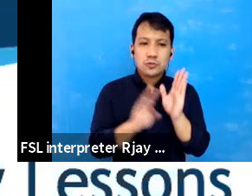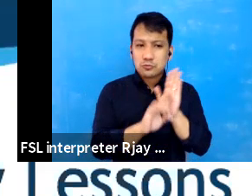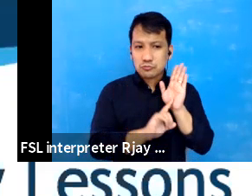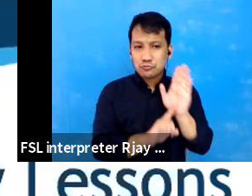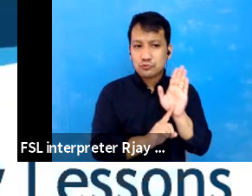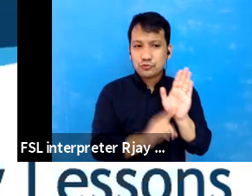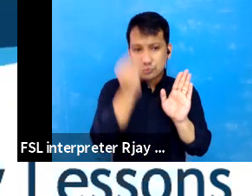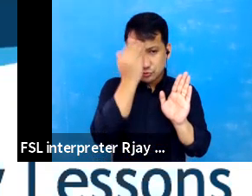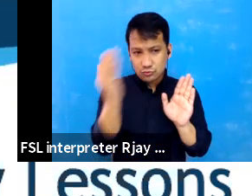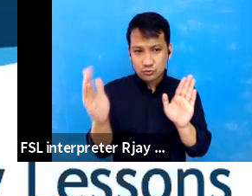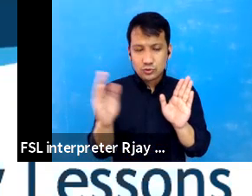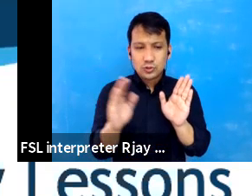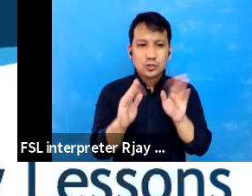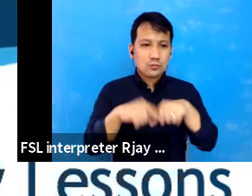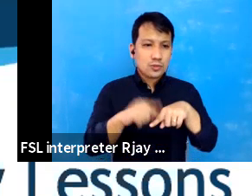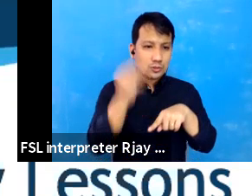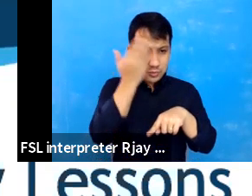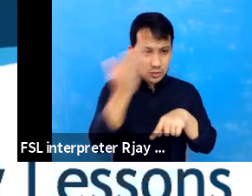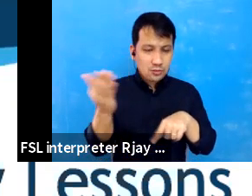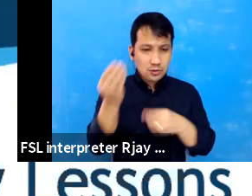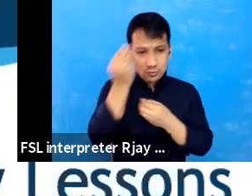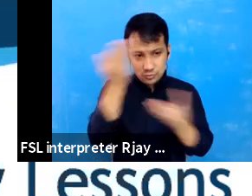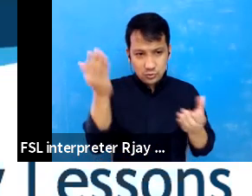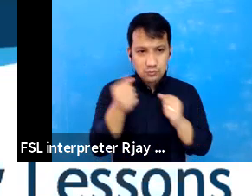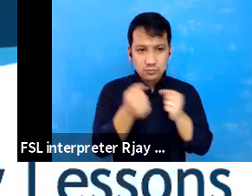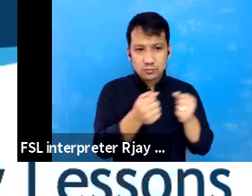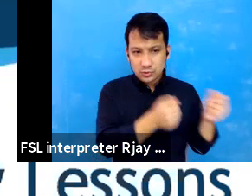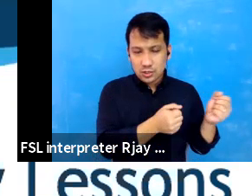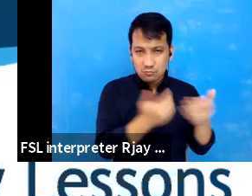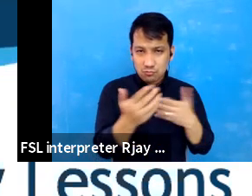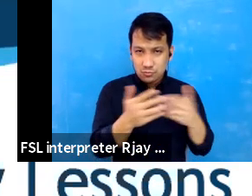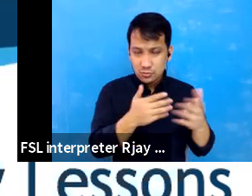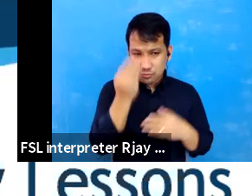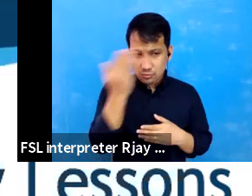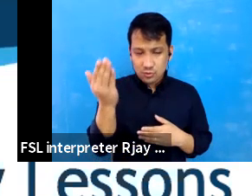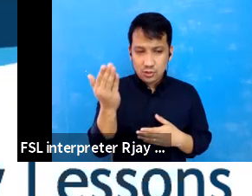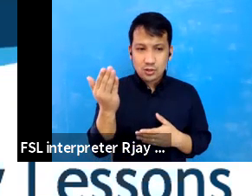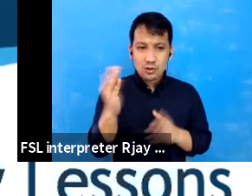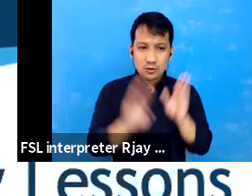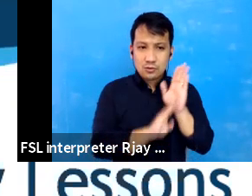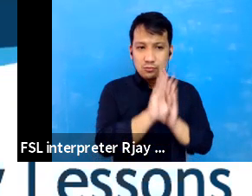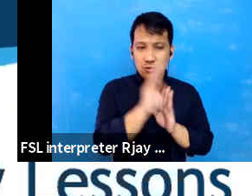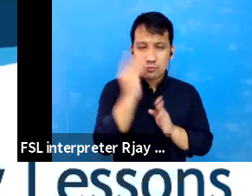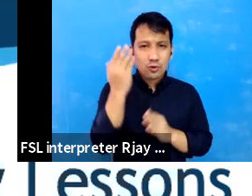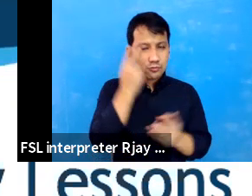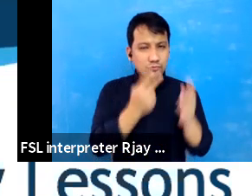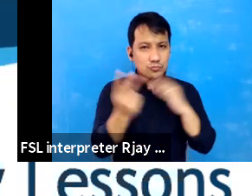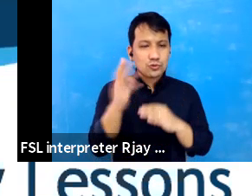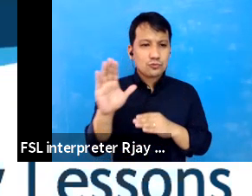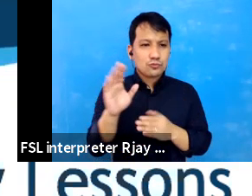demonstrate evidence-based and informed strategies and to develop their vision for